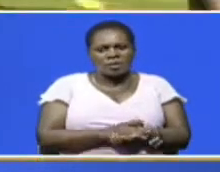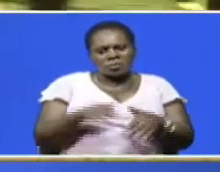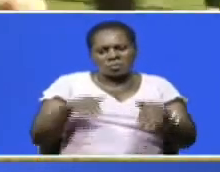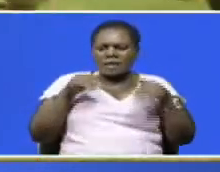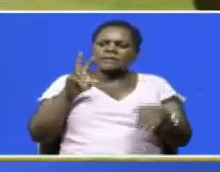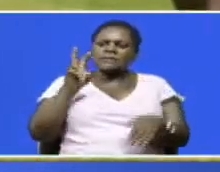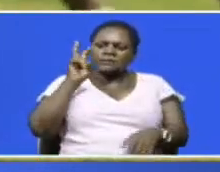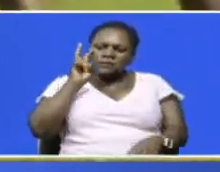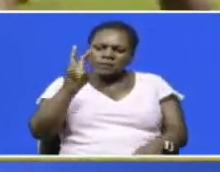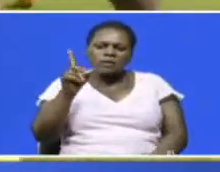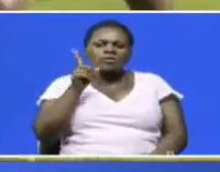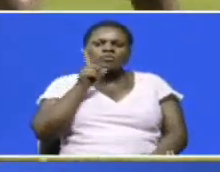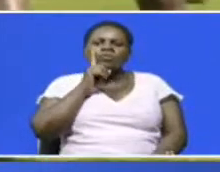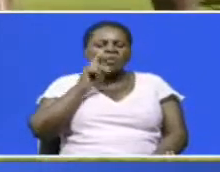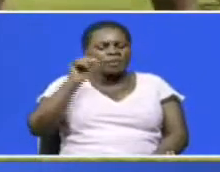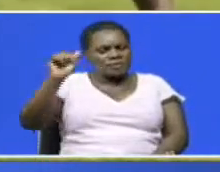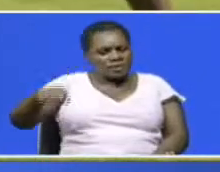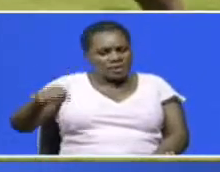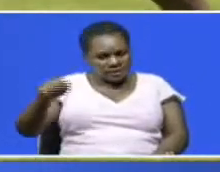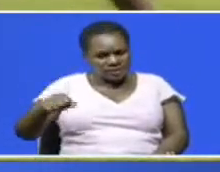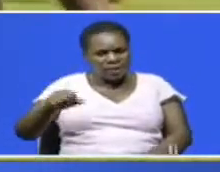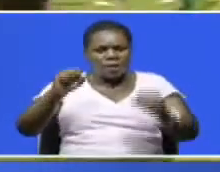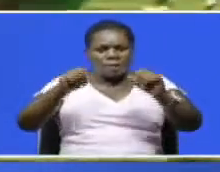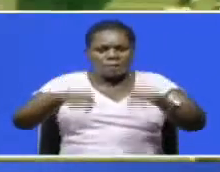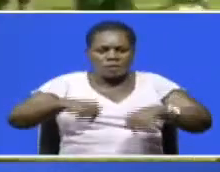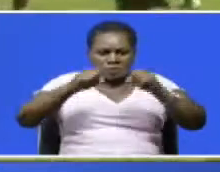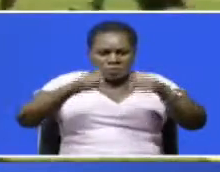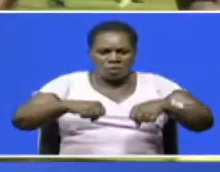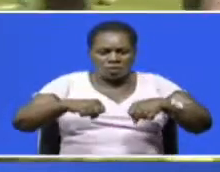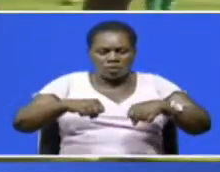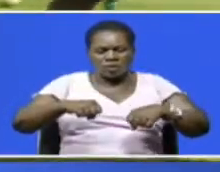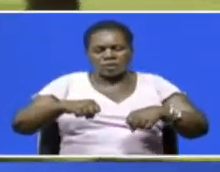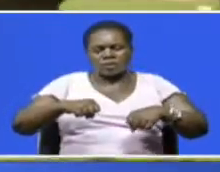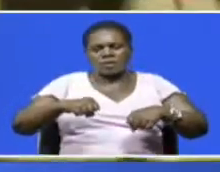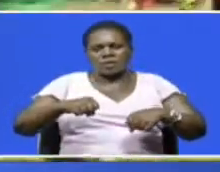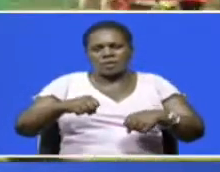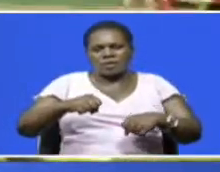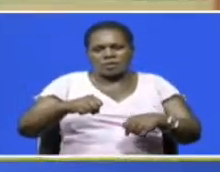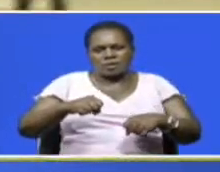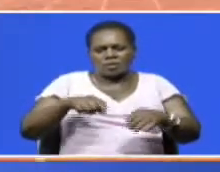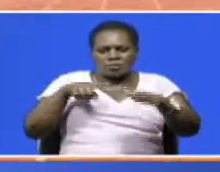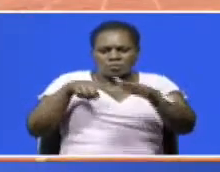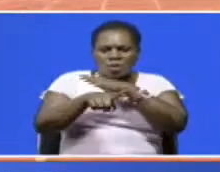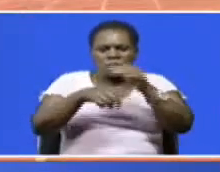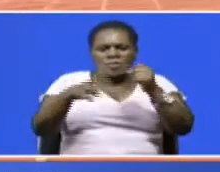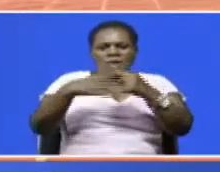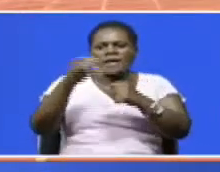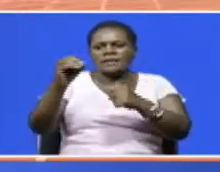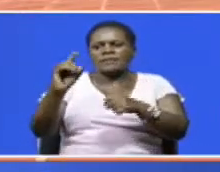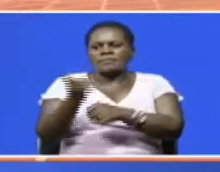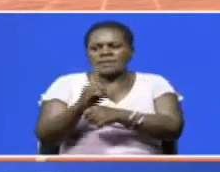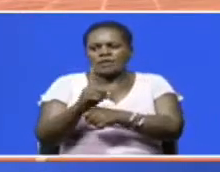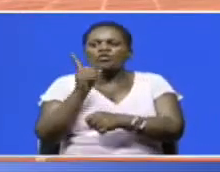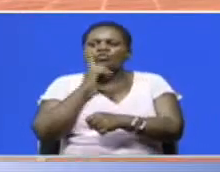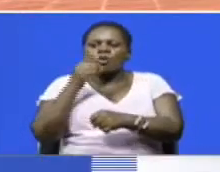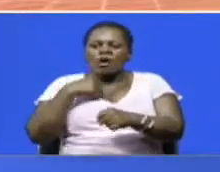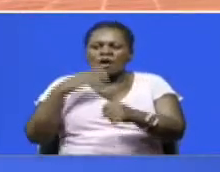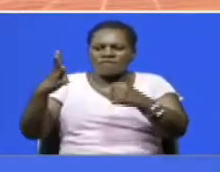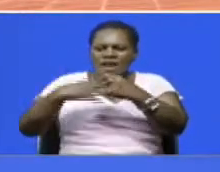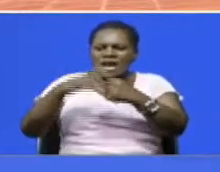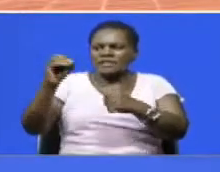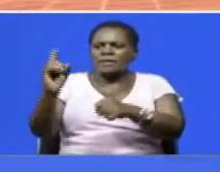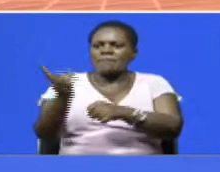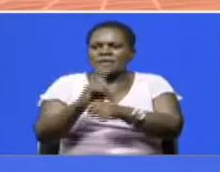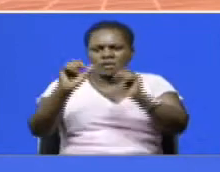see for tomorrow. Yeah, of course, it's possible if you see they scored it in 90 minutes and tomorrow we have again another 90 minutes. So